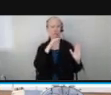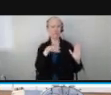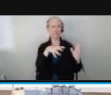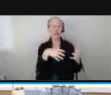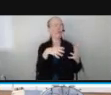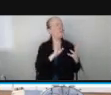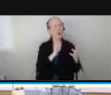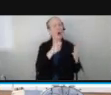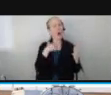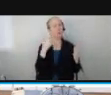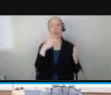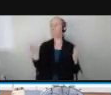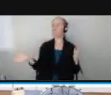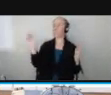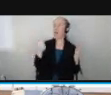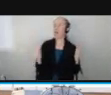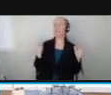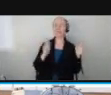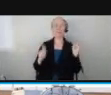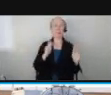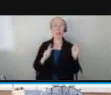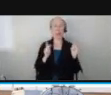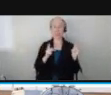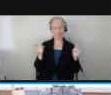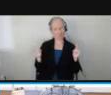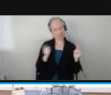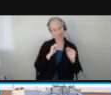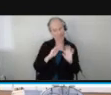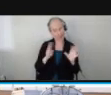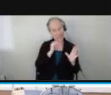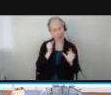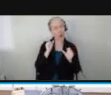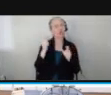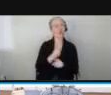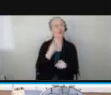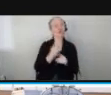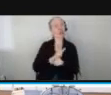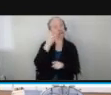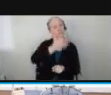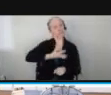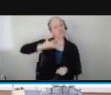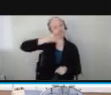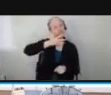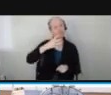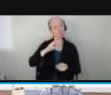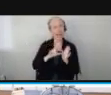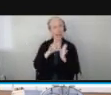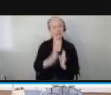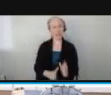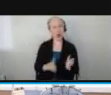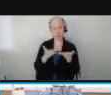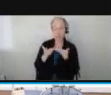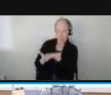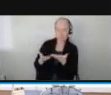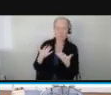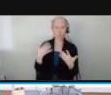who don't fit what has traditionally been a NASA astronaut. We want to see more and more people of different types go into